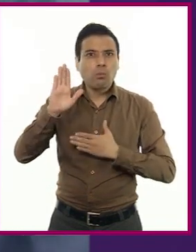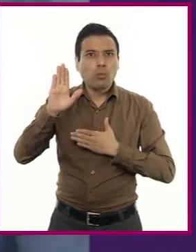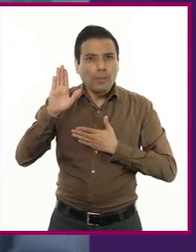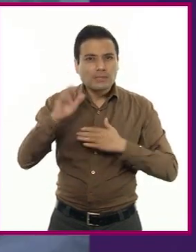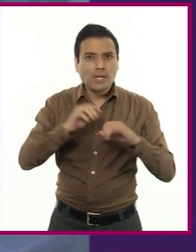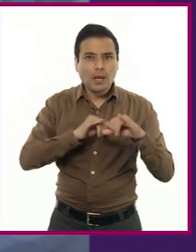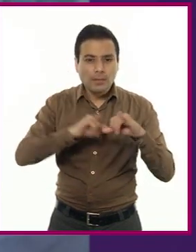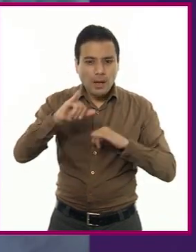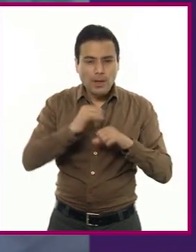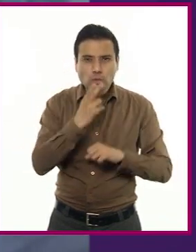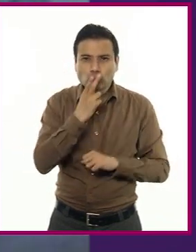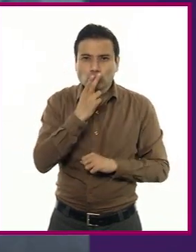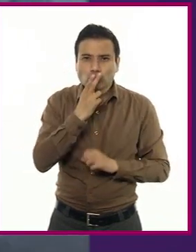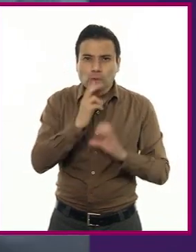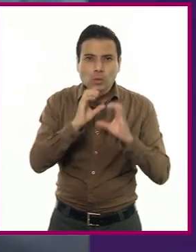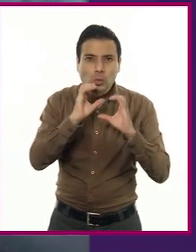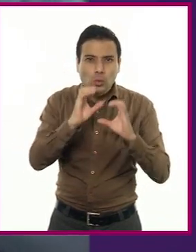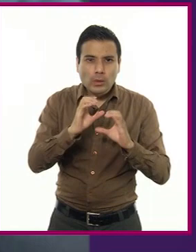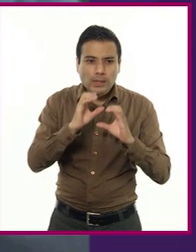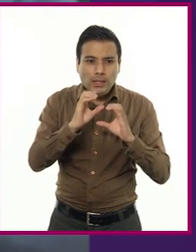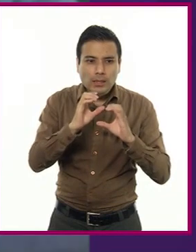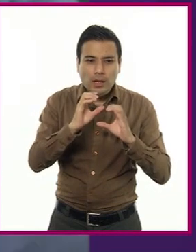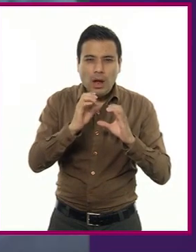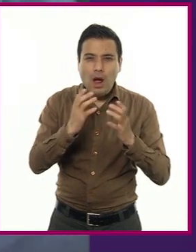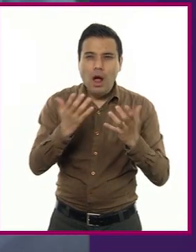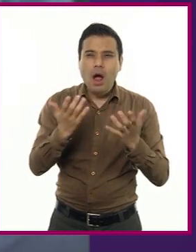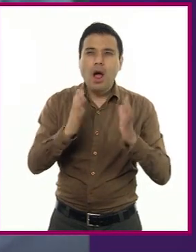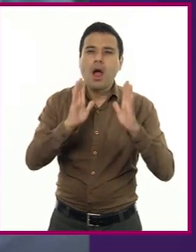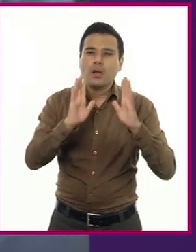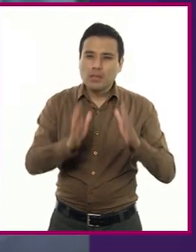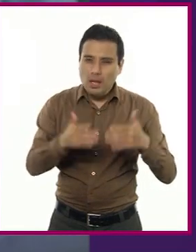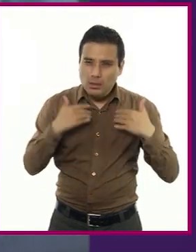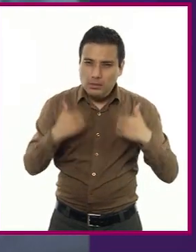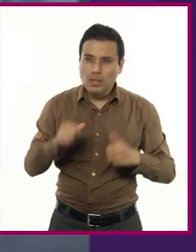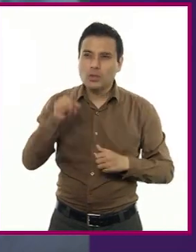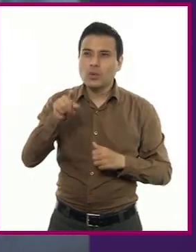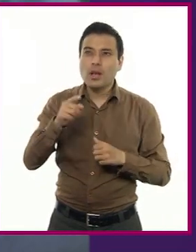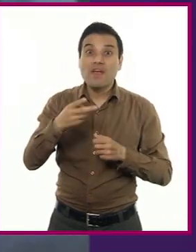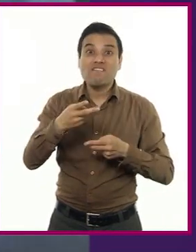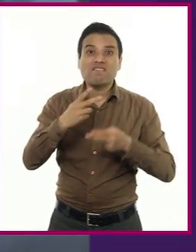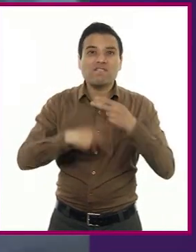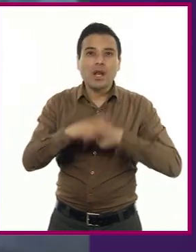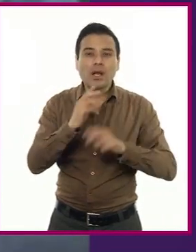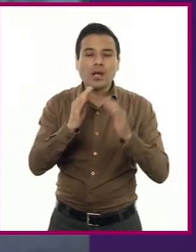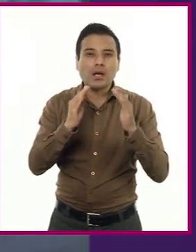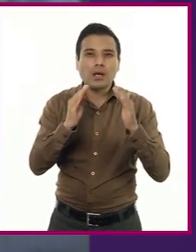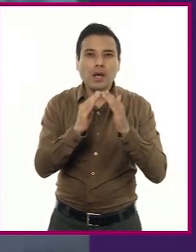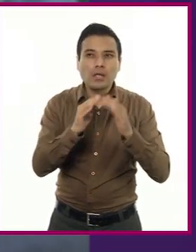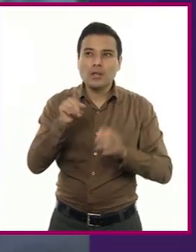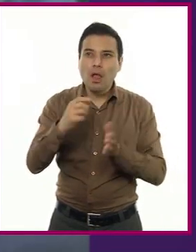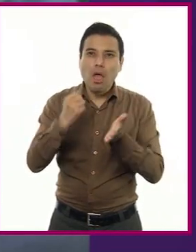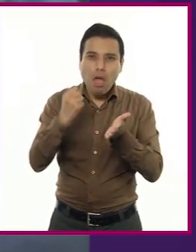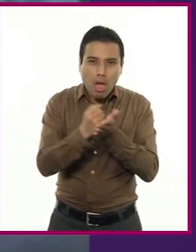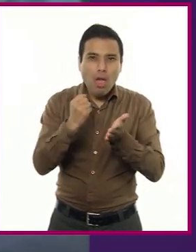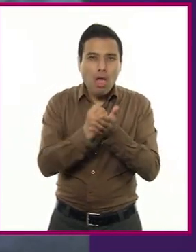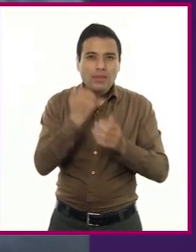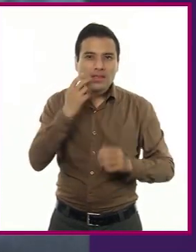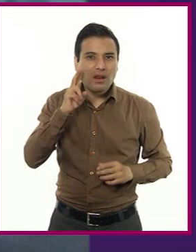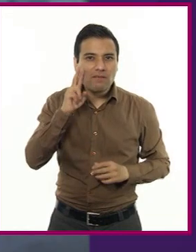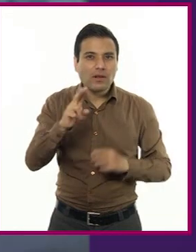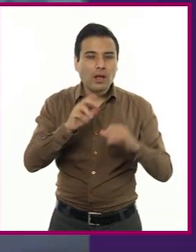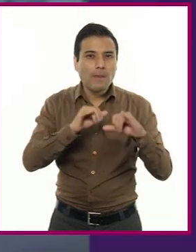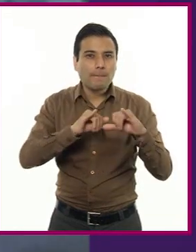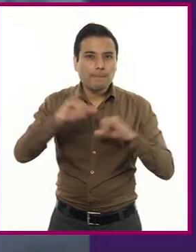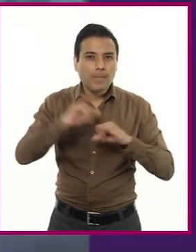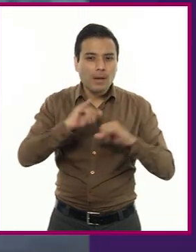Now I understand. First, he comes to the house. Then he insists on seeing the map. Then